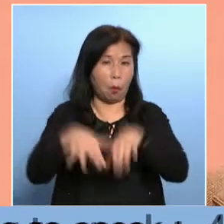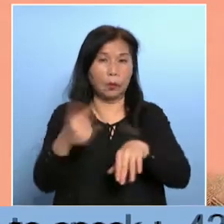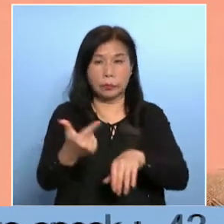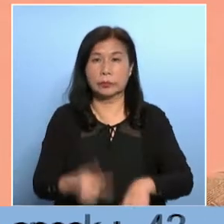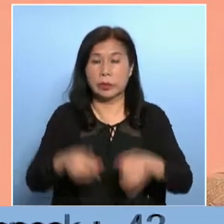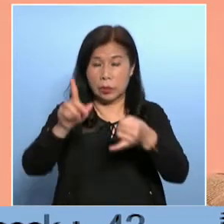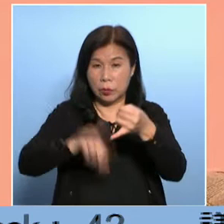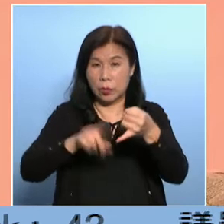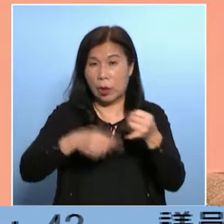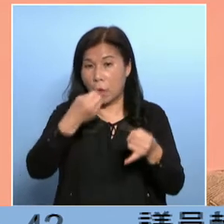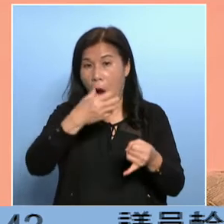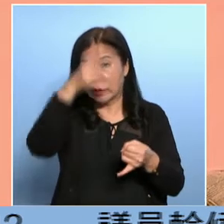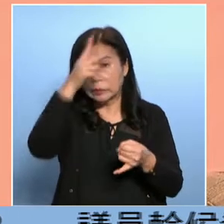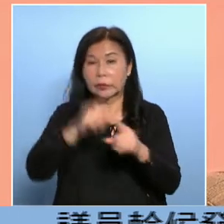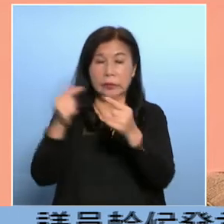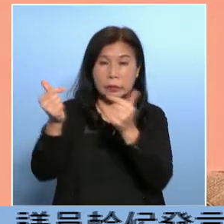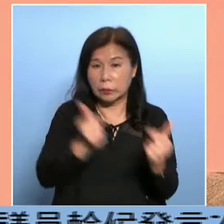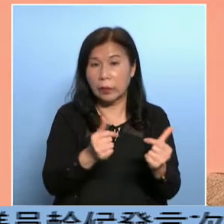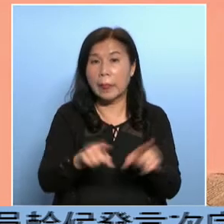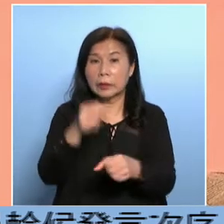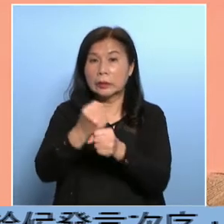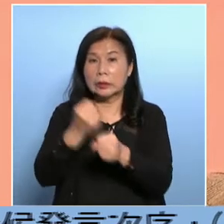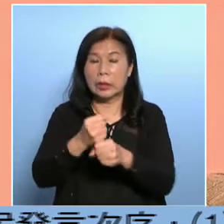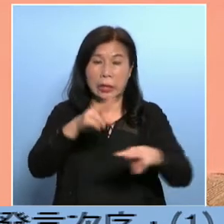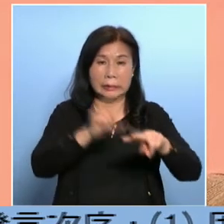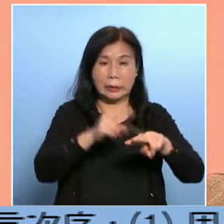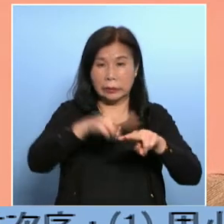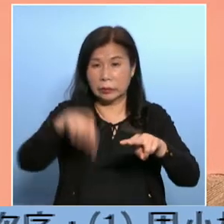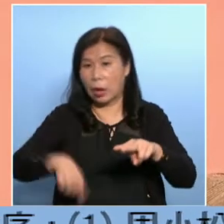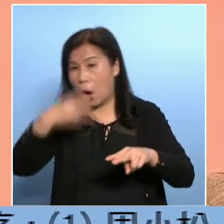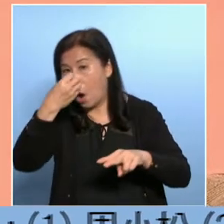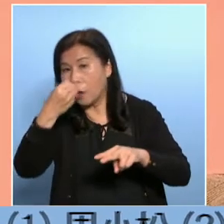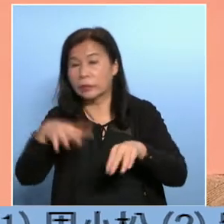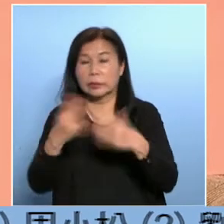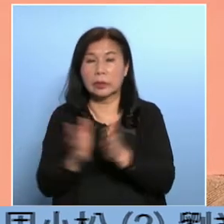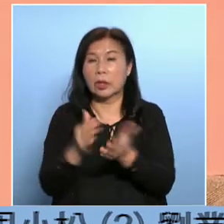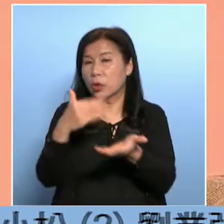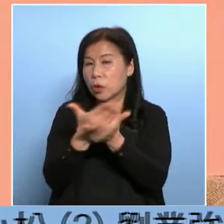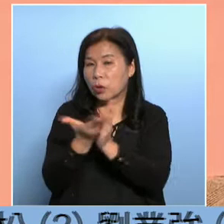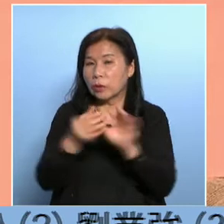President, finally, I hope that the government can continue